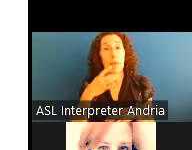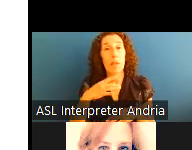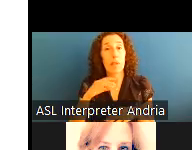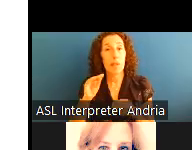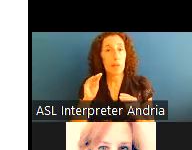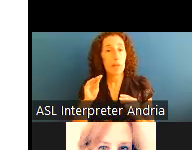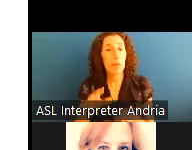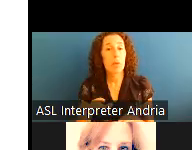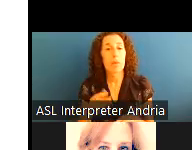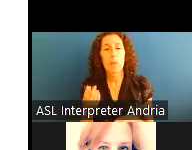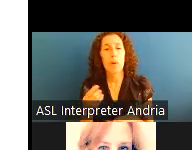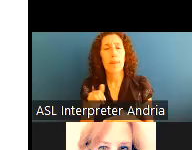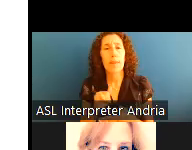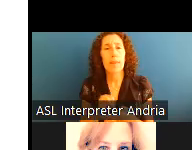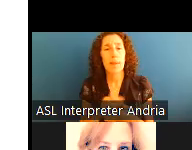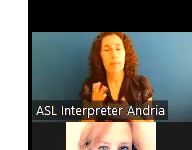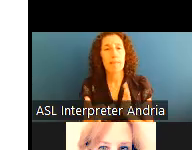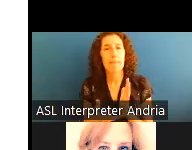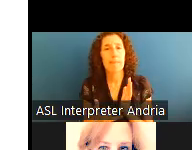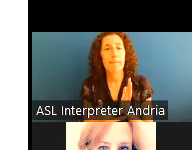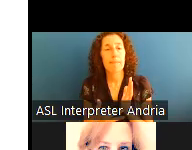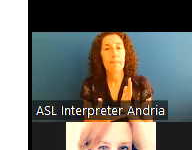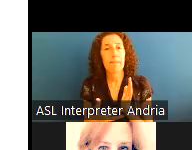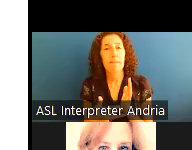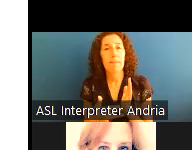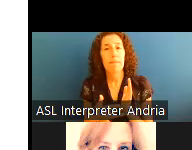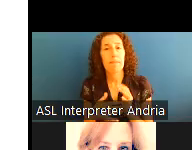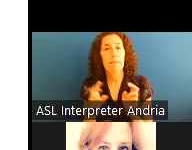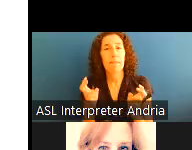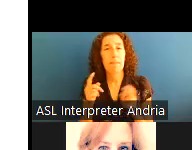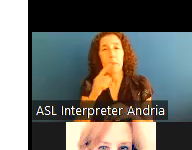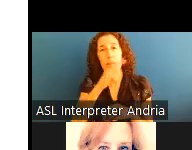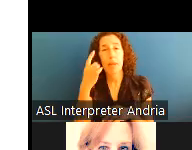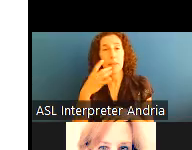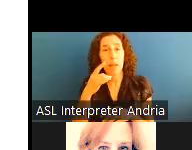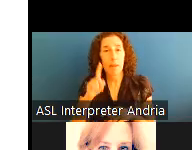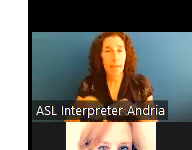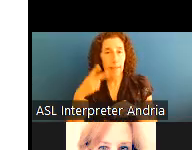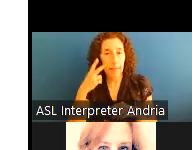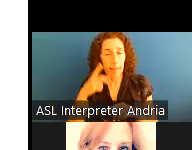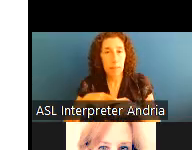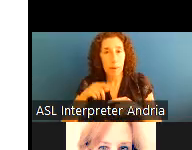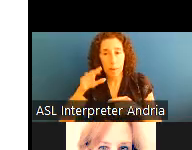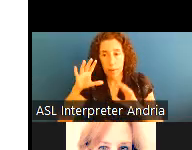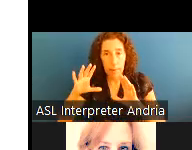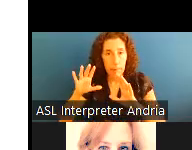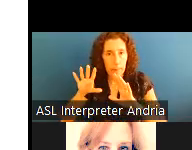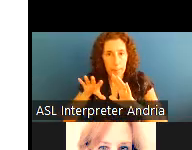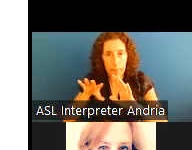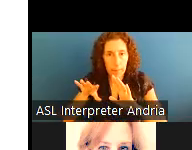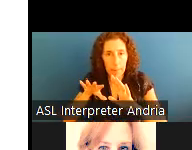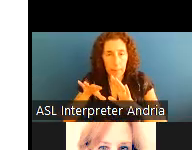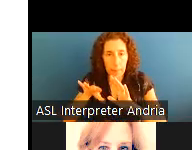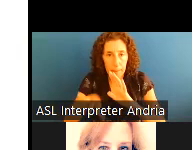a technique that can detect bruising or injury that has occurred beneath the skin layer and isn't available or isn't